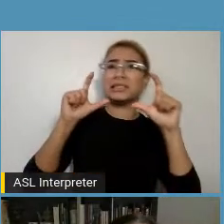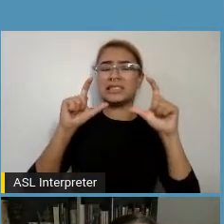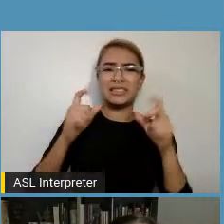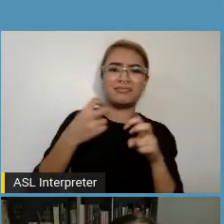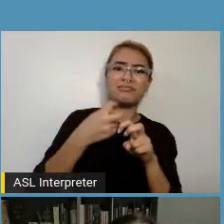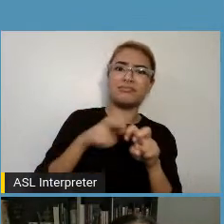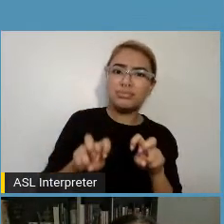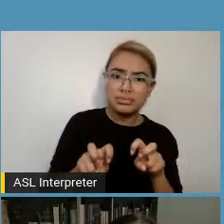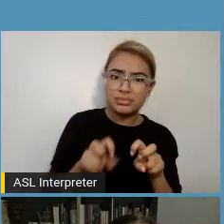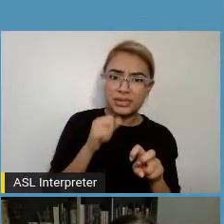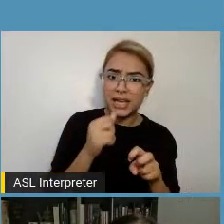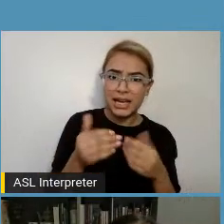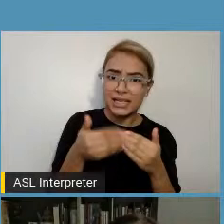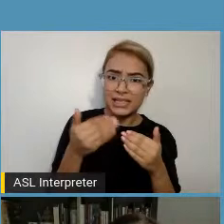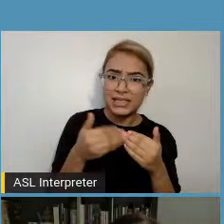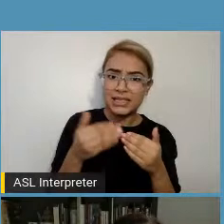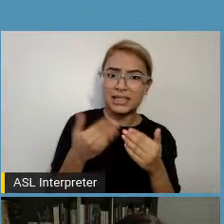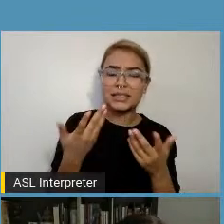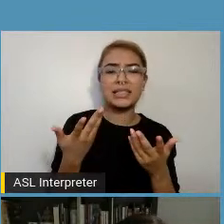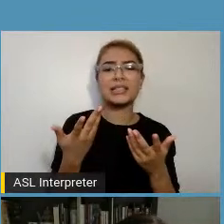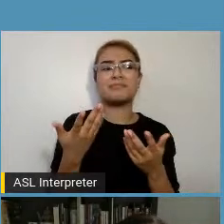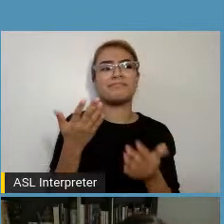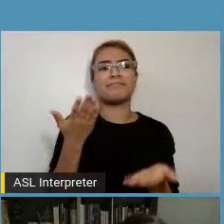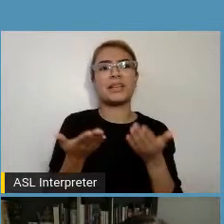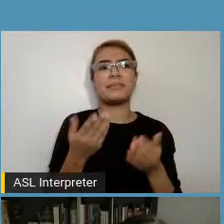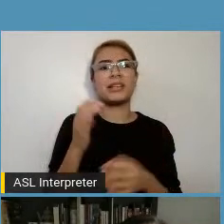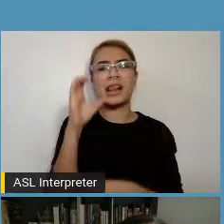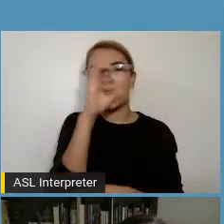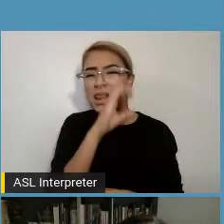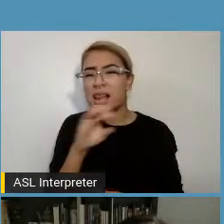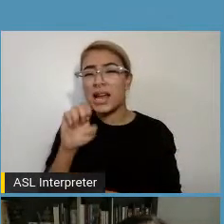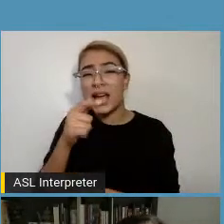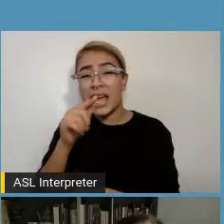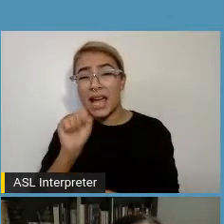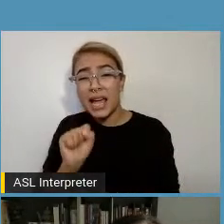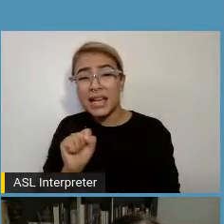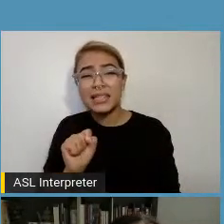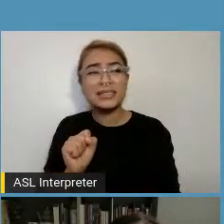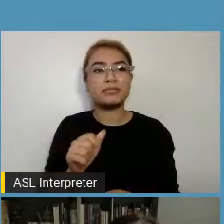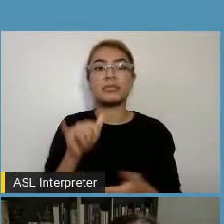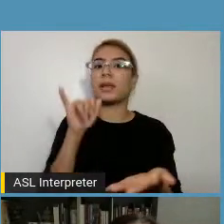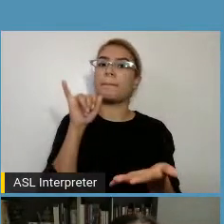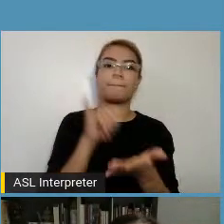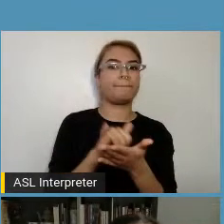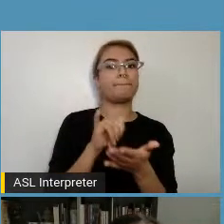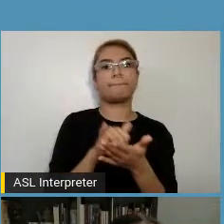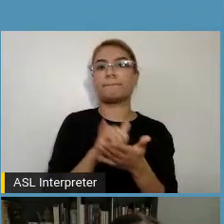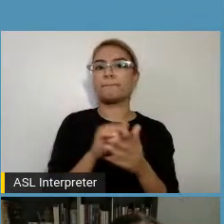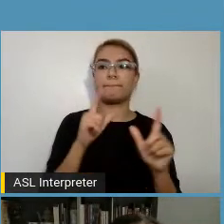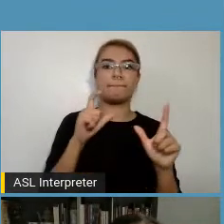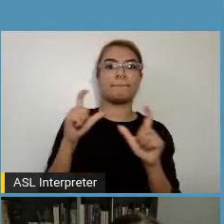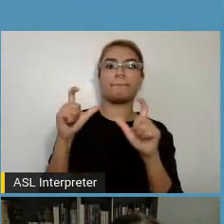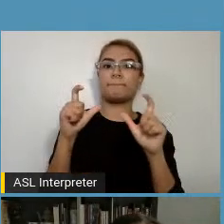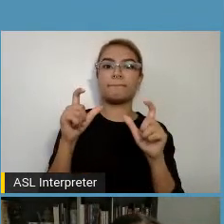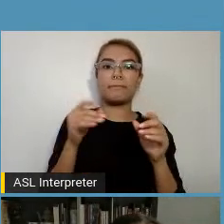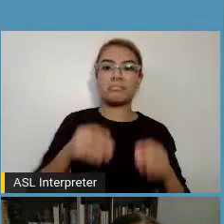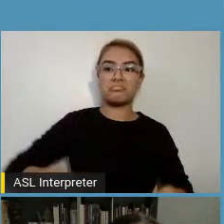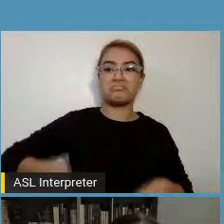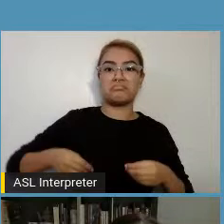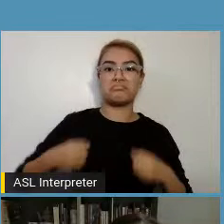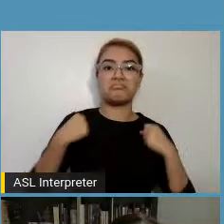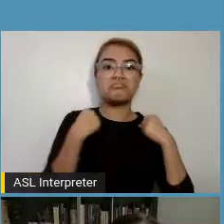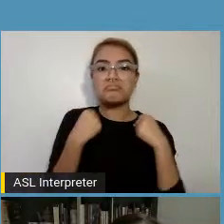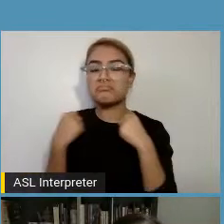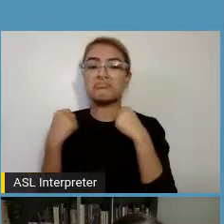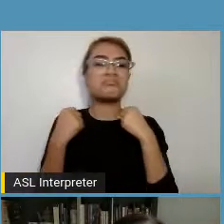up to, maybe take pictures of eggs, it made it pretty impossible to do that. And so things were